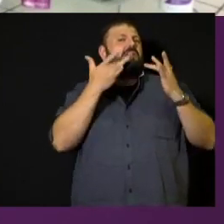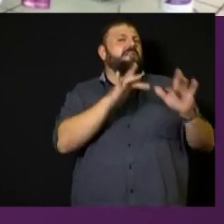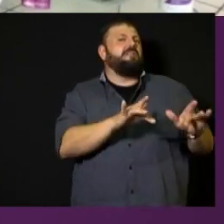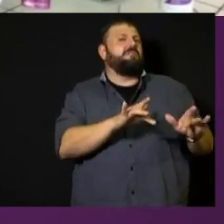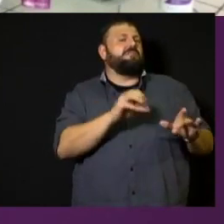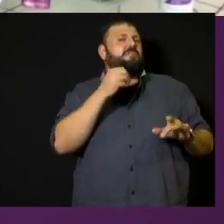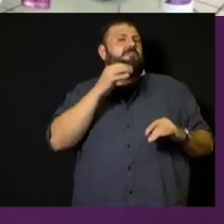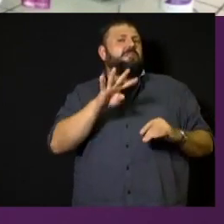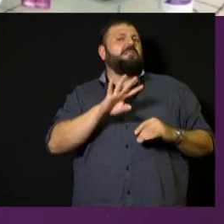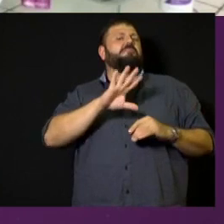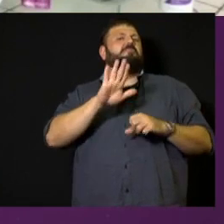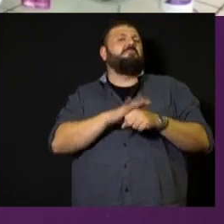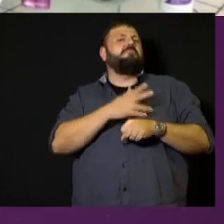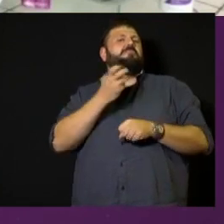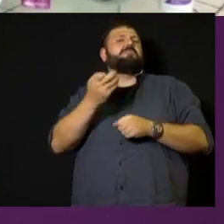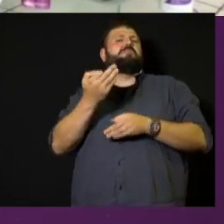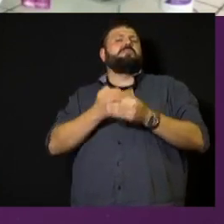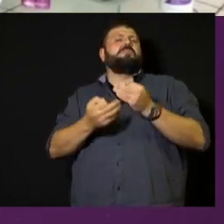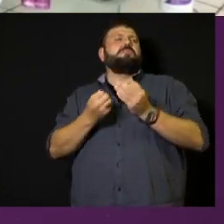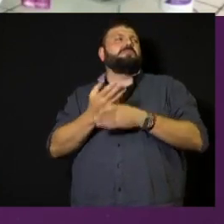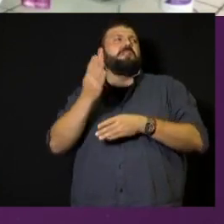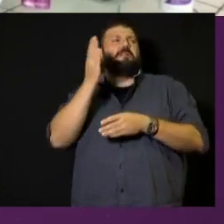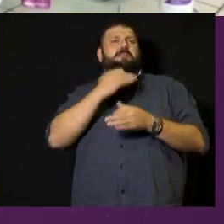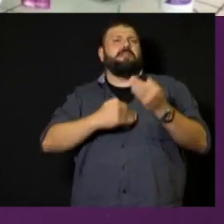to be a diamond.